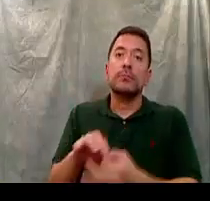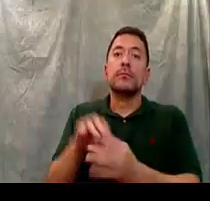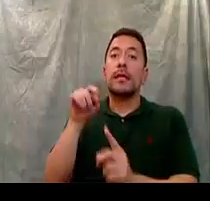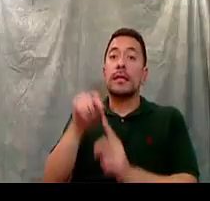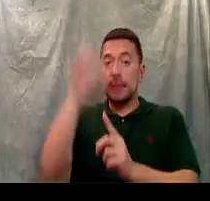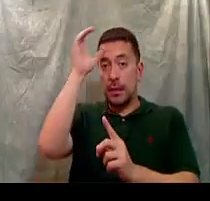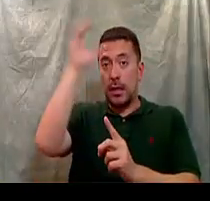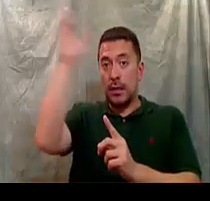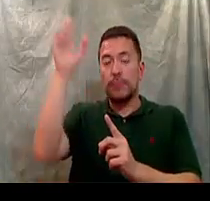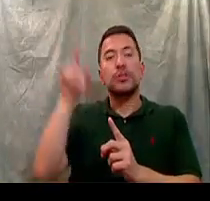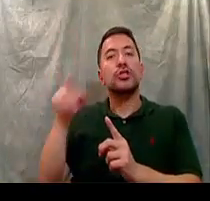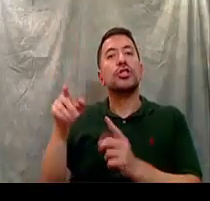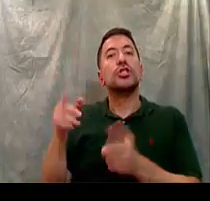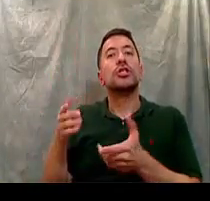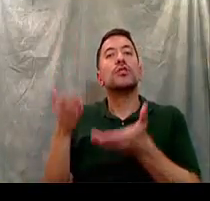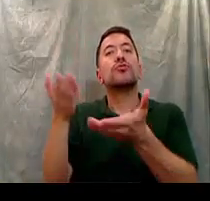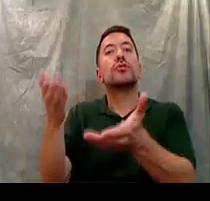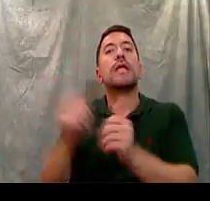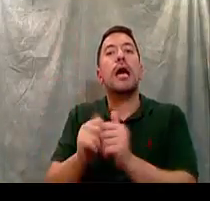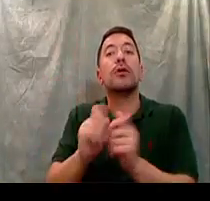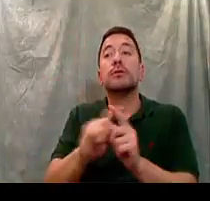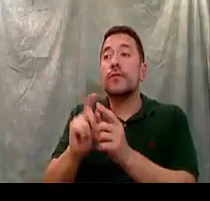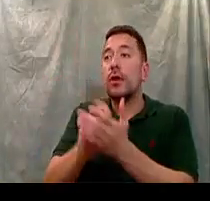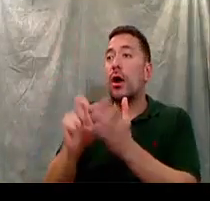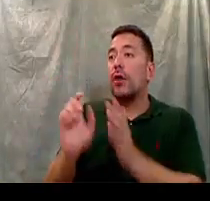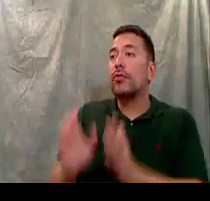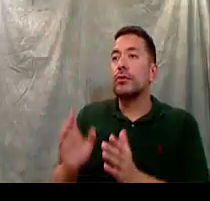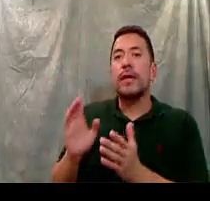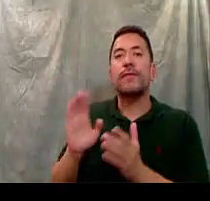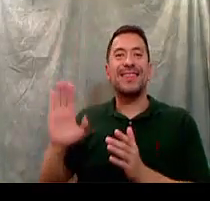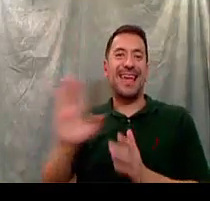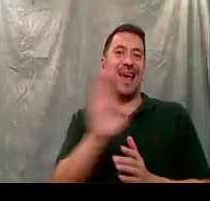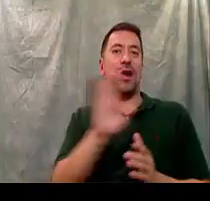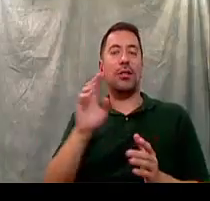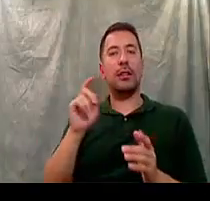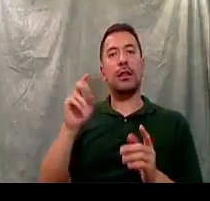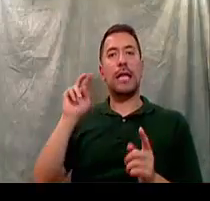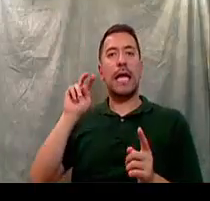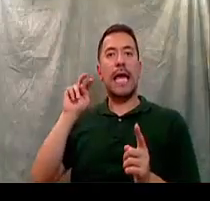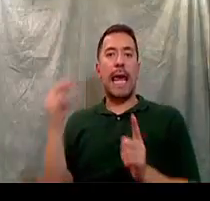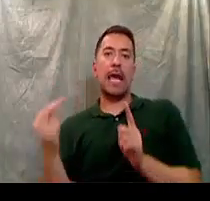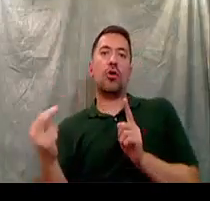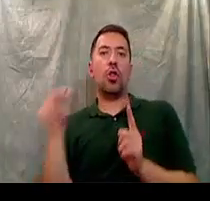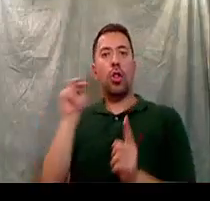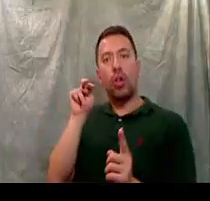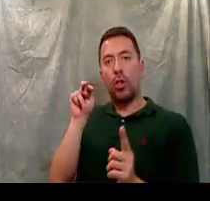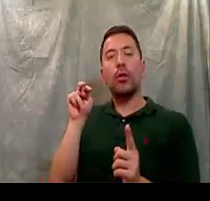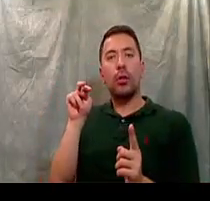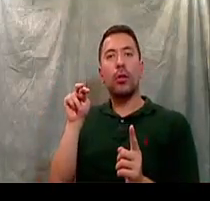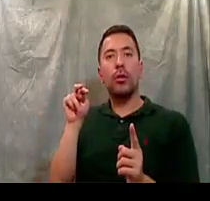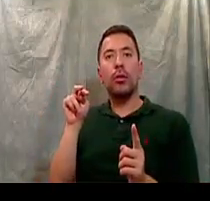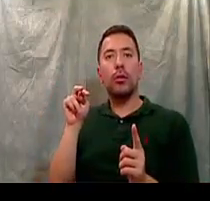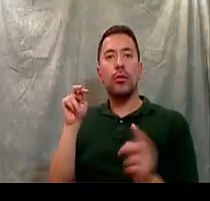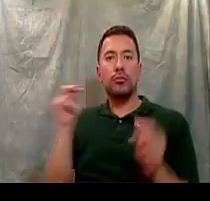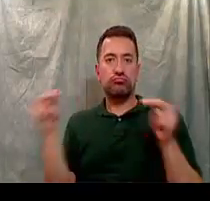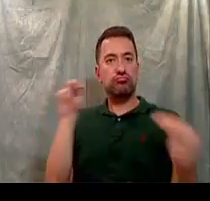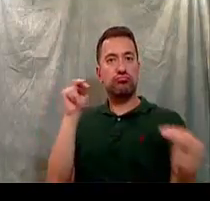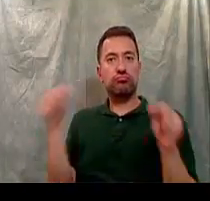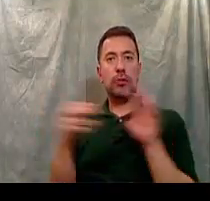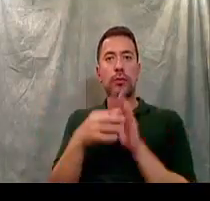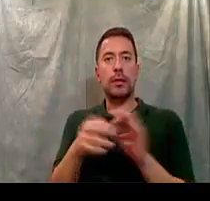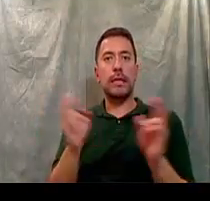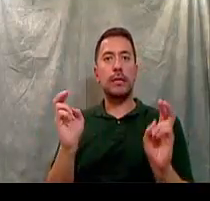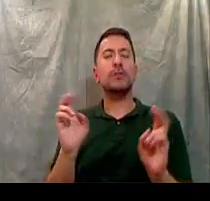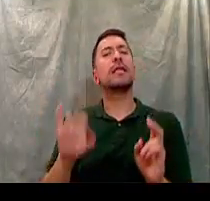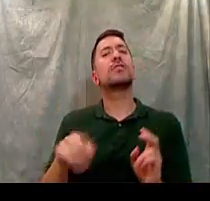and introducing how the different authors bring an angle to the table around the issue. And so, that's